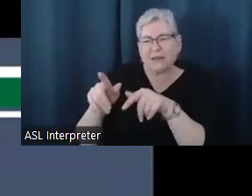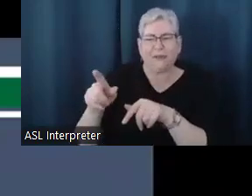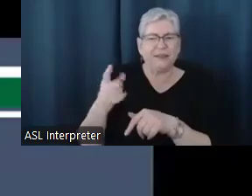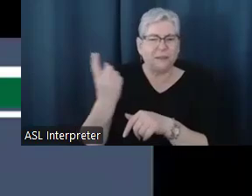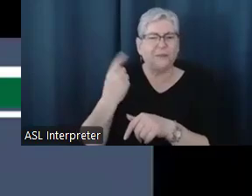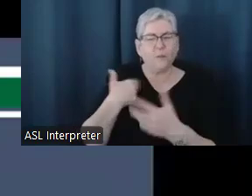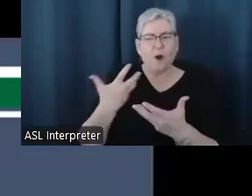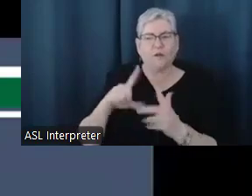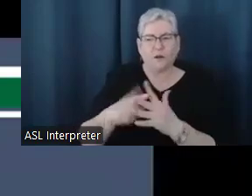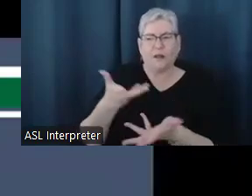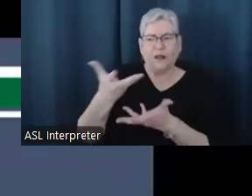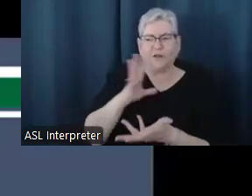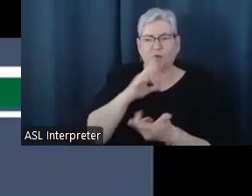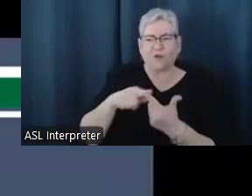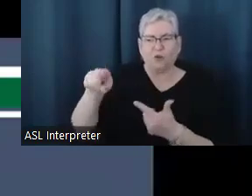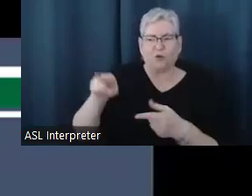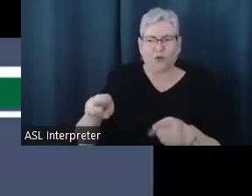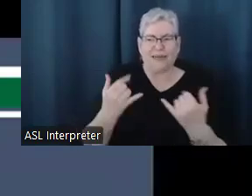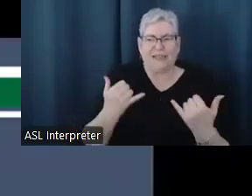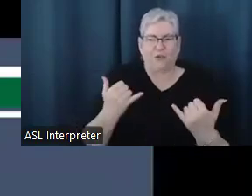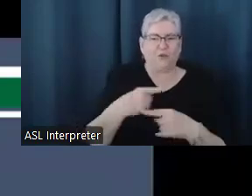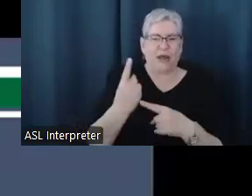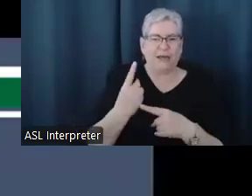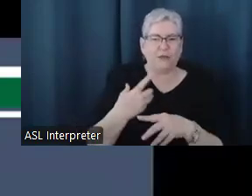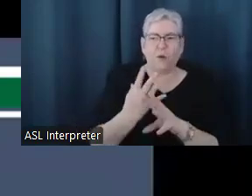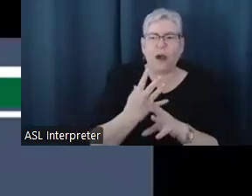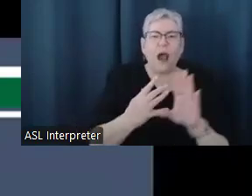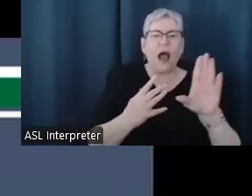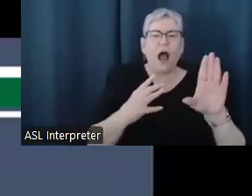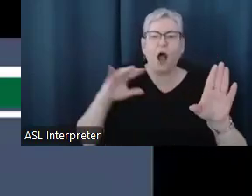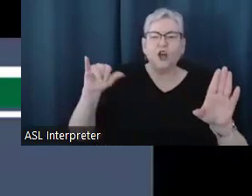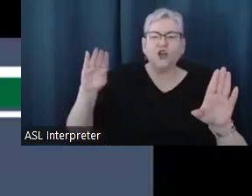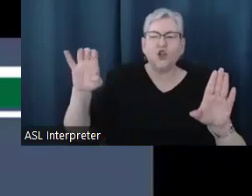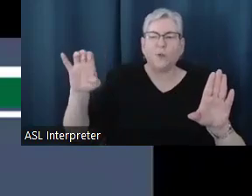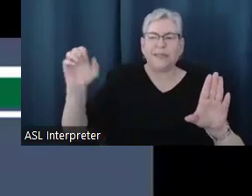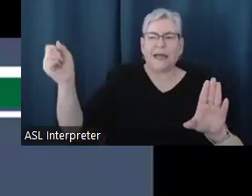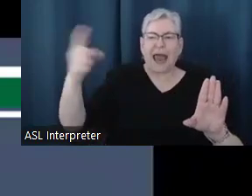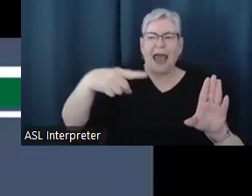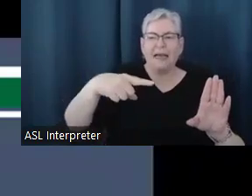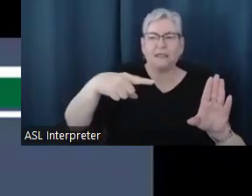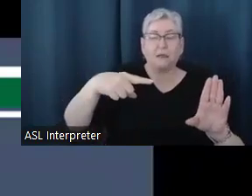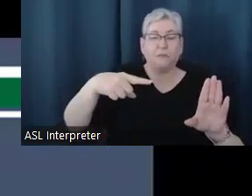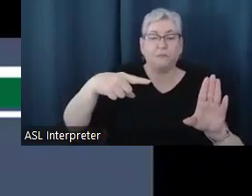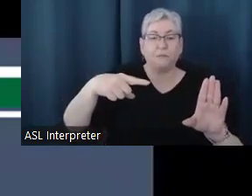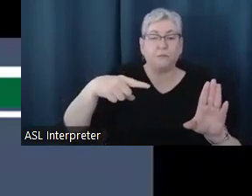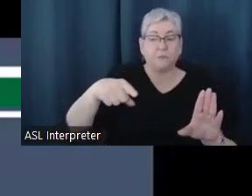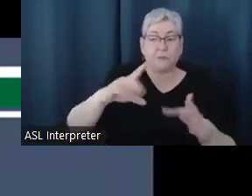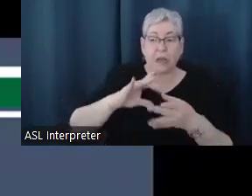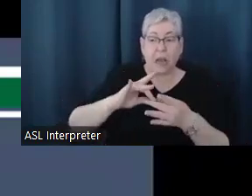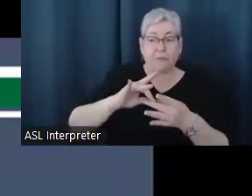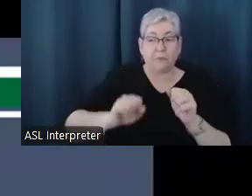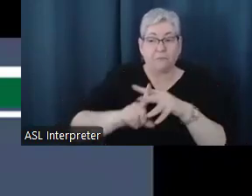throughout this webinar. Allie, can I ask a question? Are there comments coming in or are we